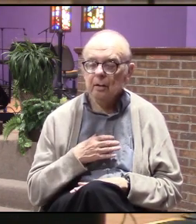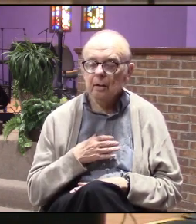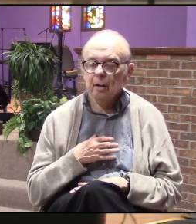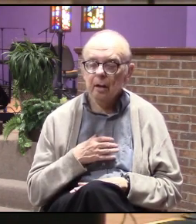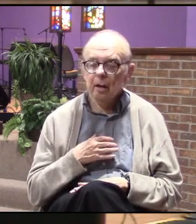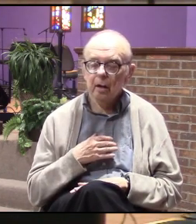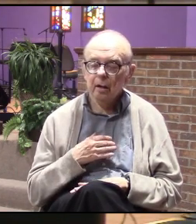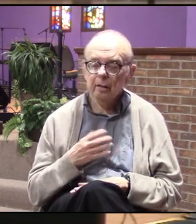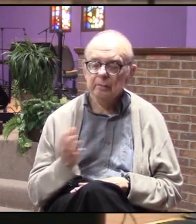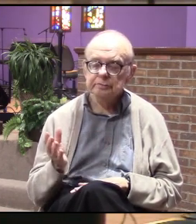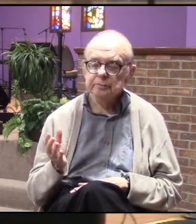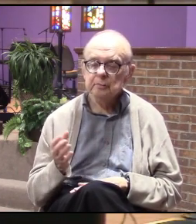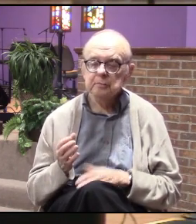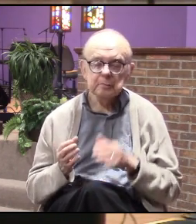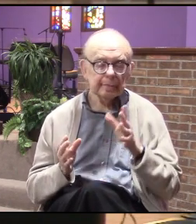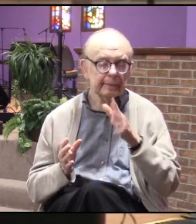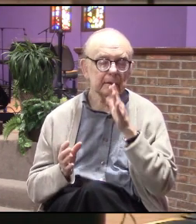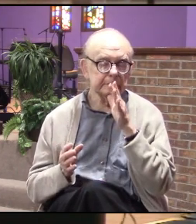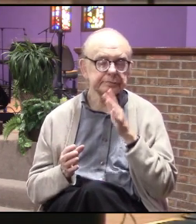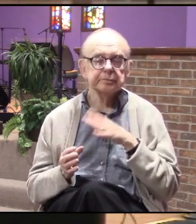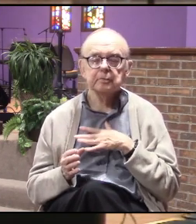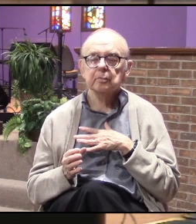Mayfield. There was a lady.